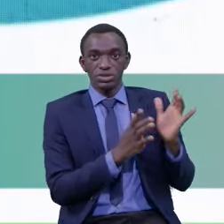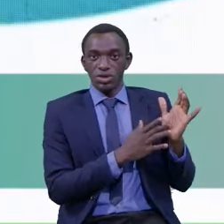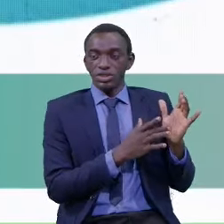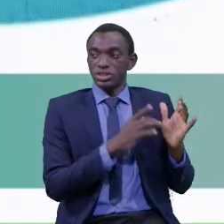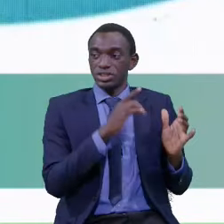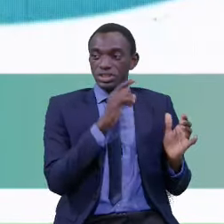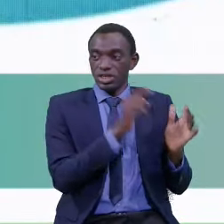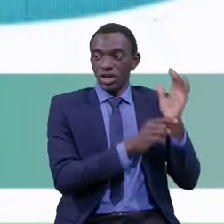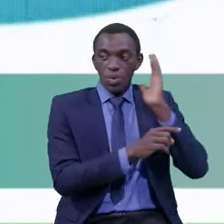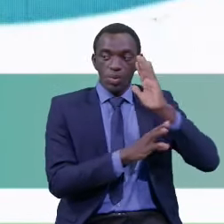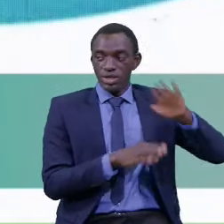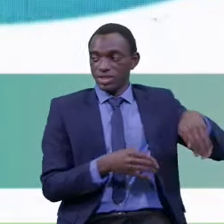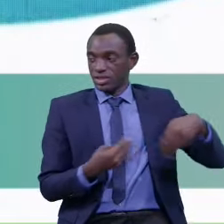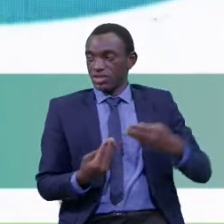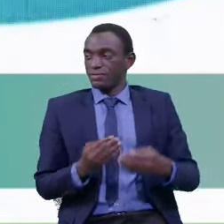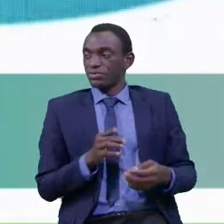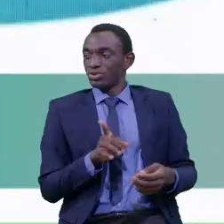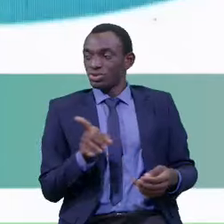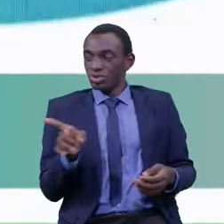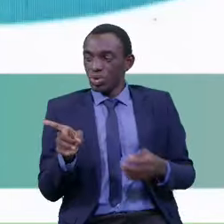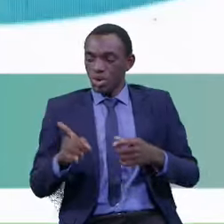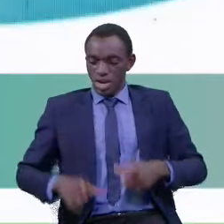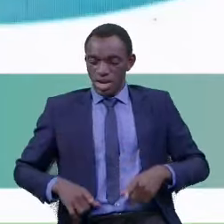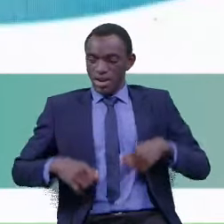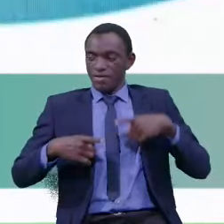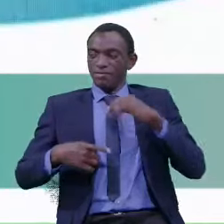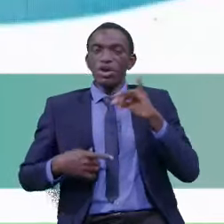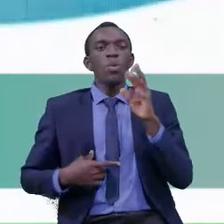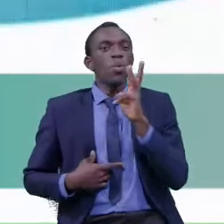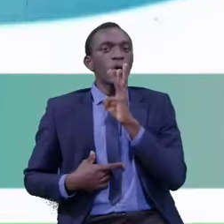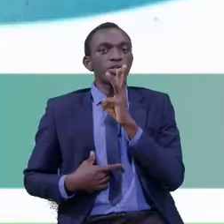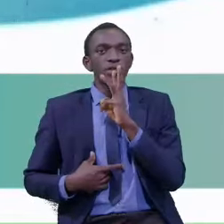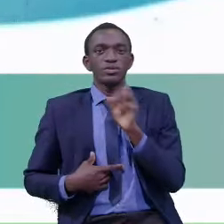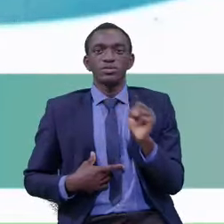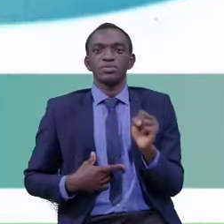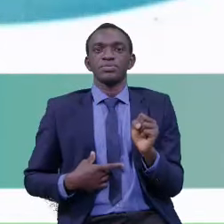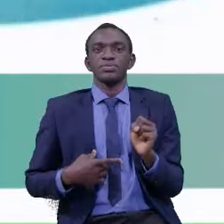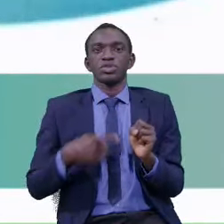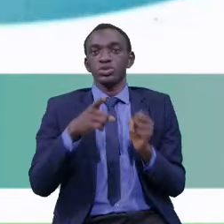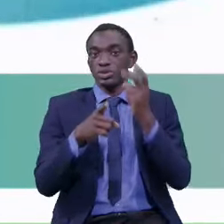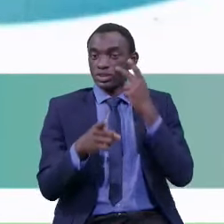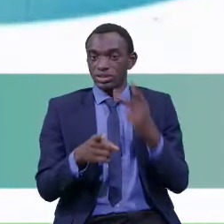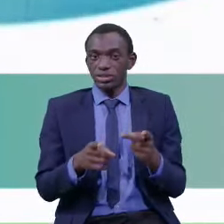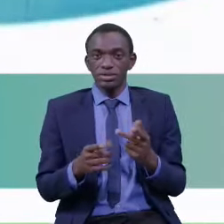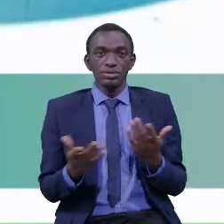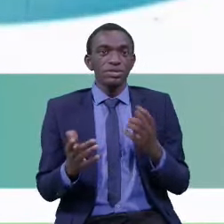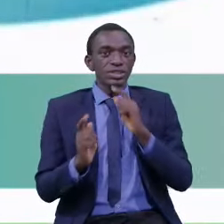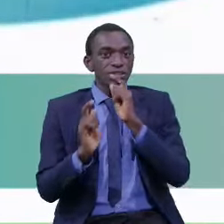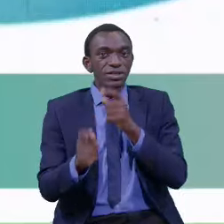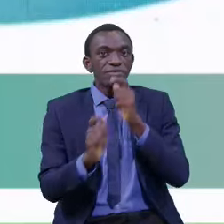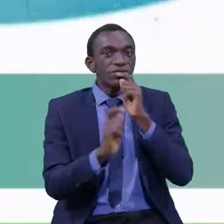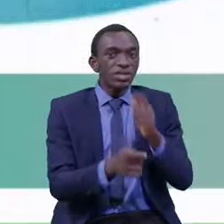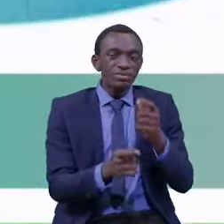given thee living waters. There are gifts available for everyone. This